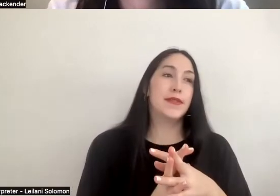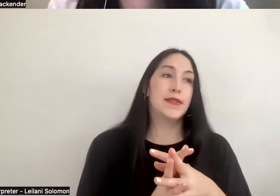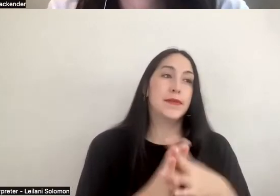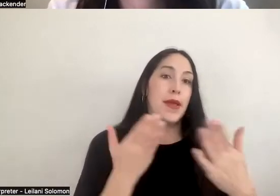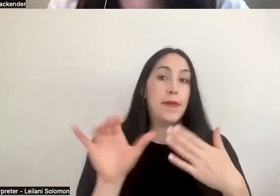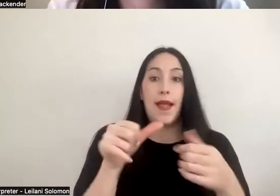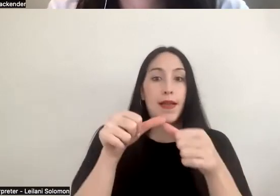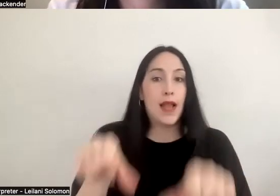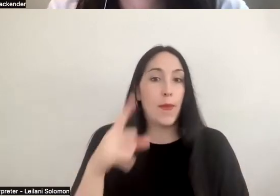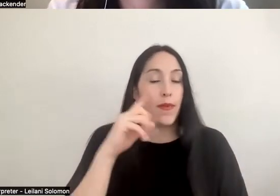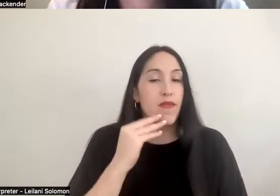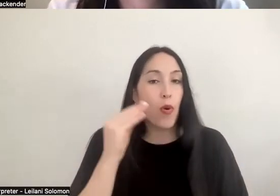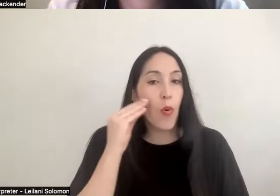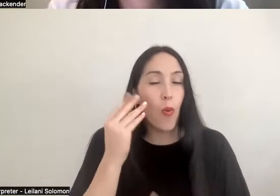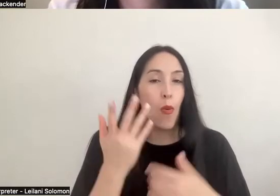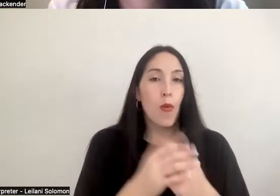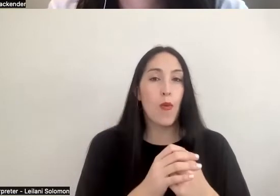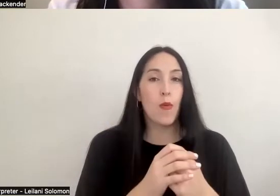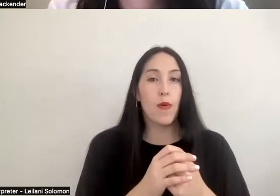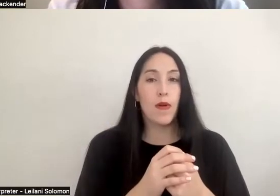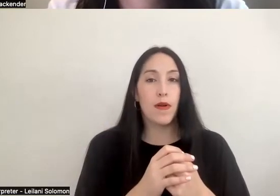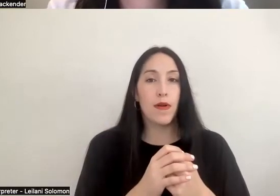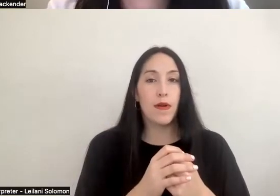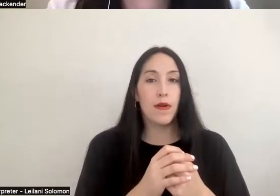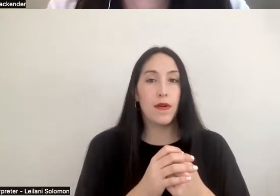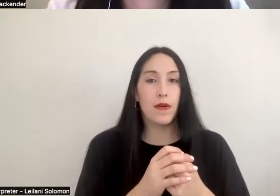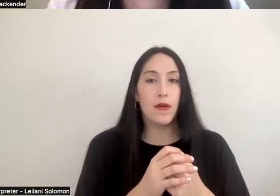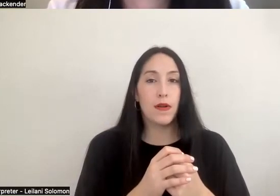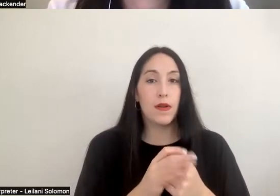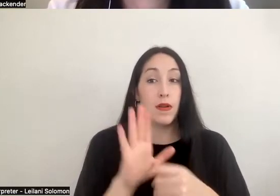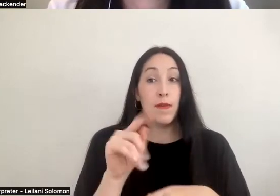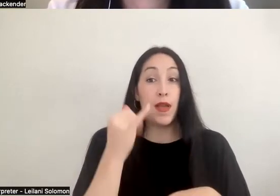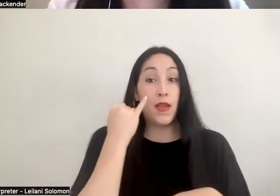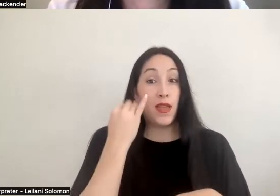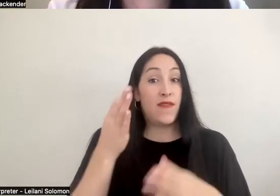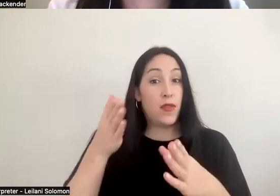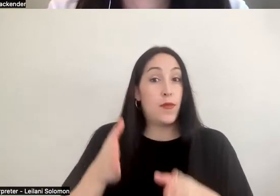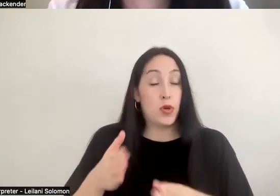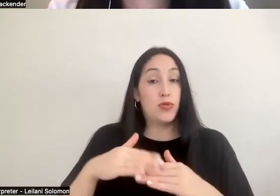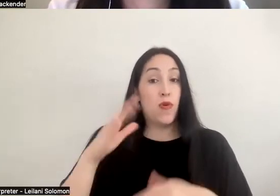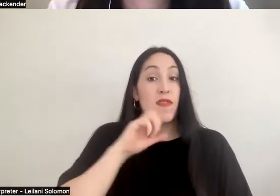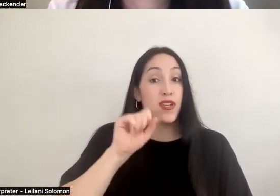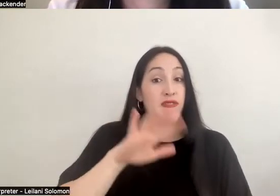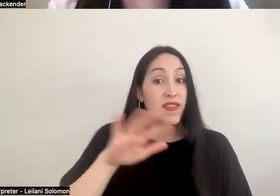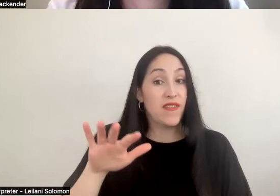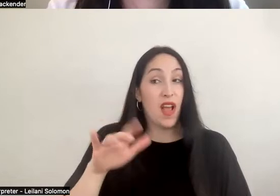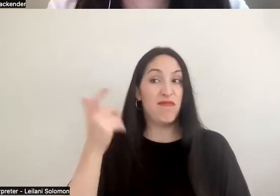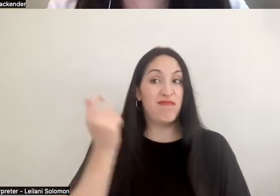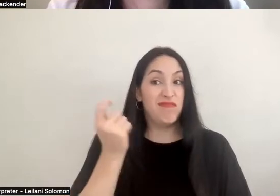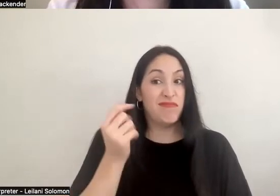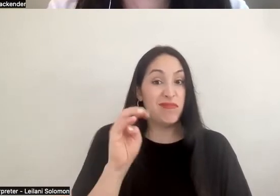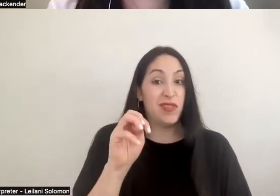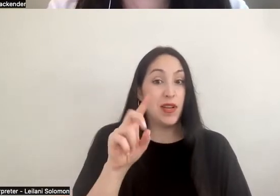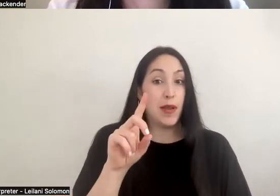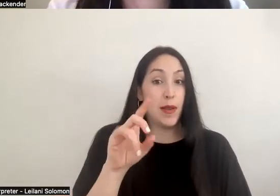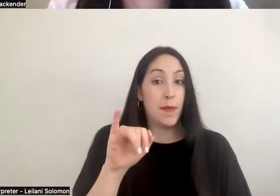use it for that retirement account. But it's thinking, hey, if they're over the age of 55 and on Medicaid, you might need to have a plan in